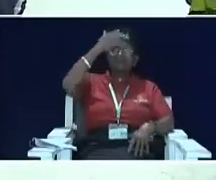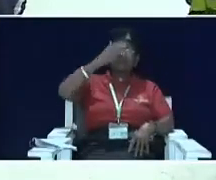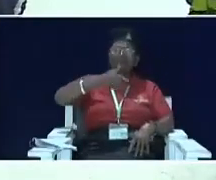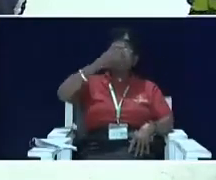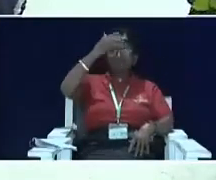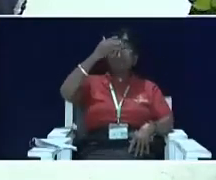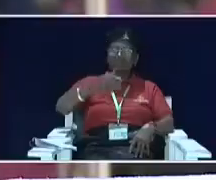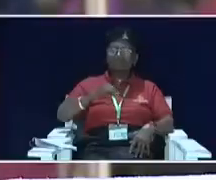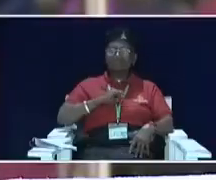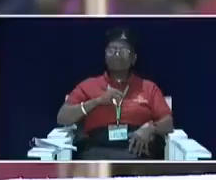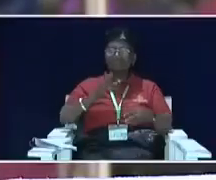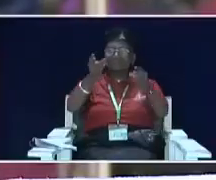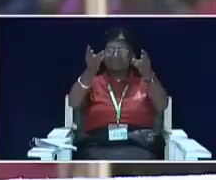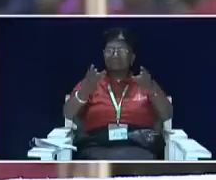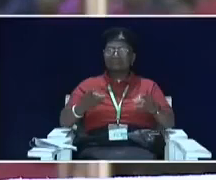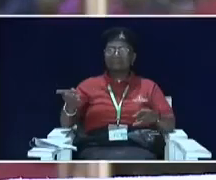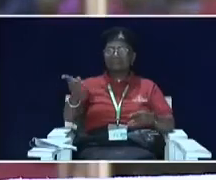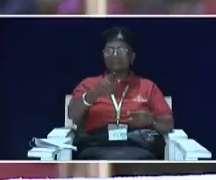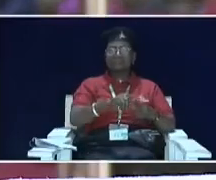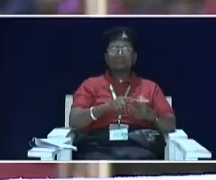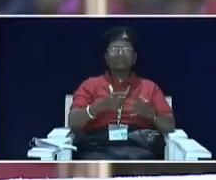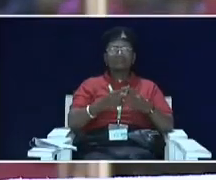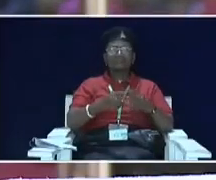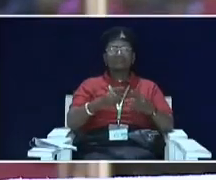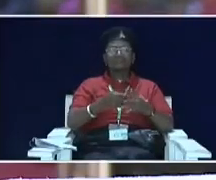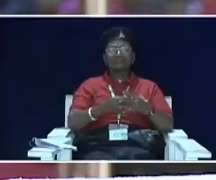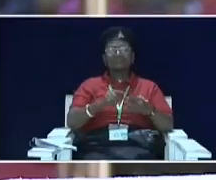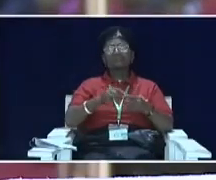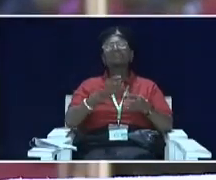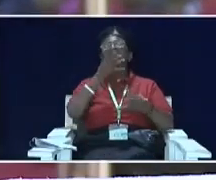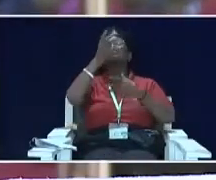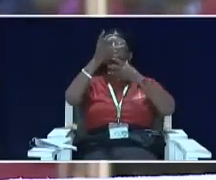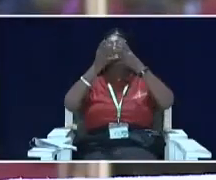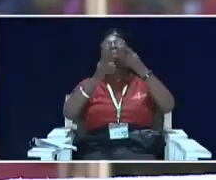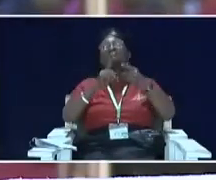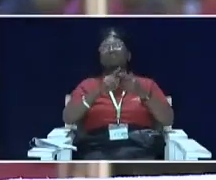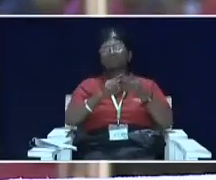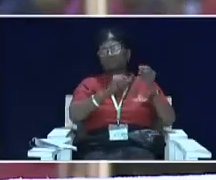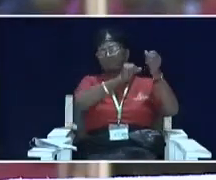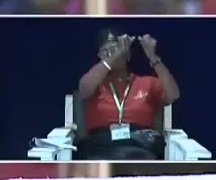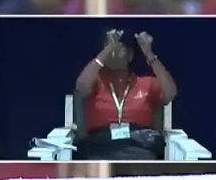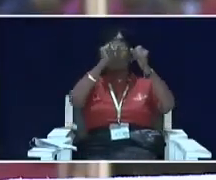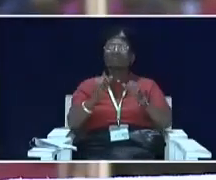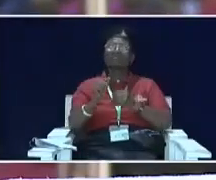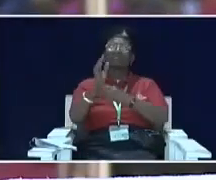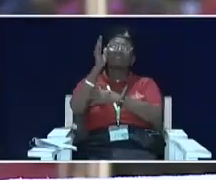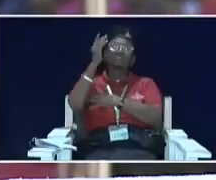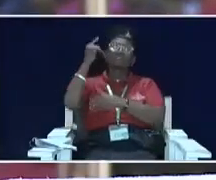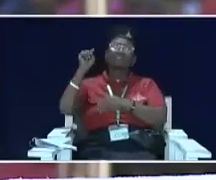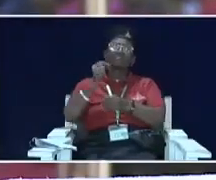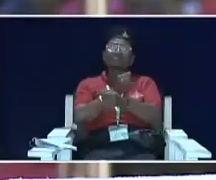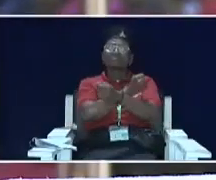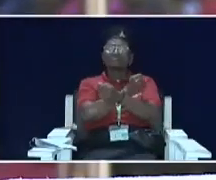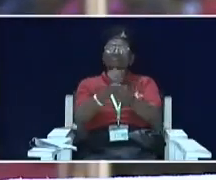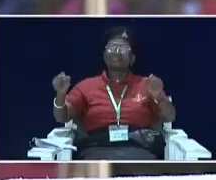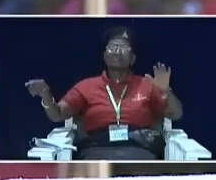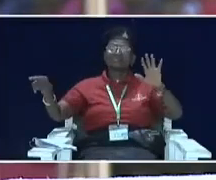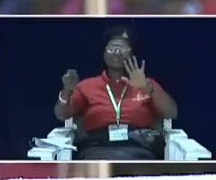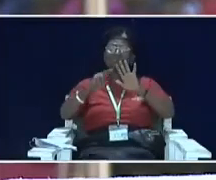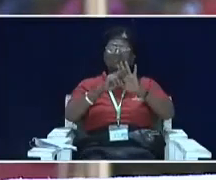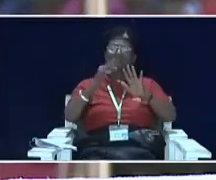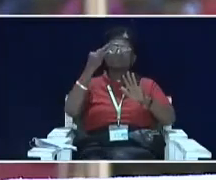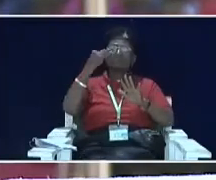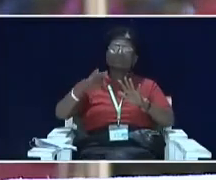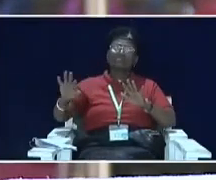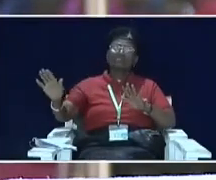I want you to begin to cry to the Almighty God for the salvation of your soul. And those of you on the way, you